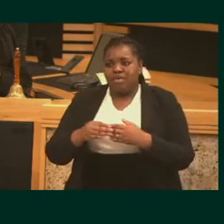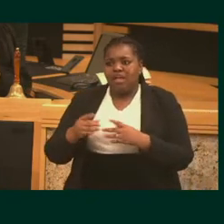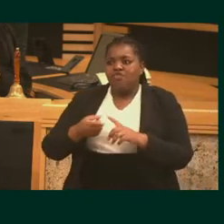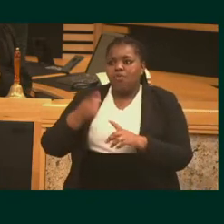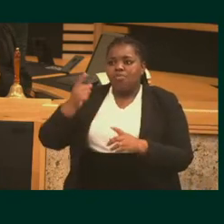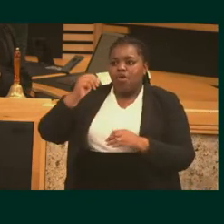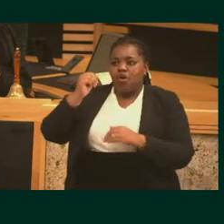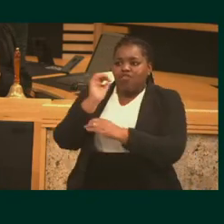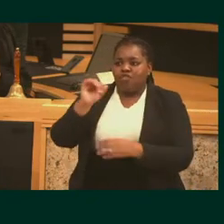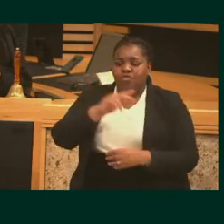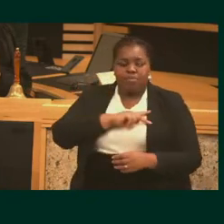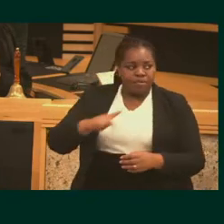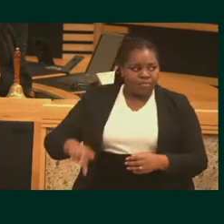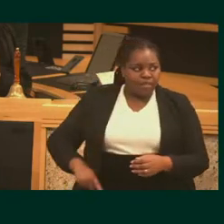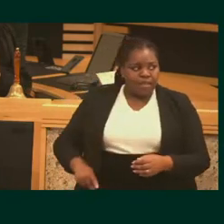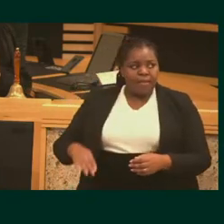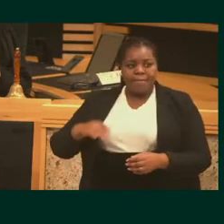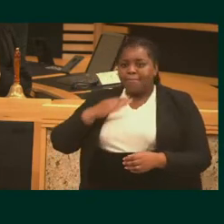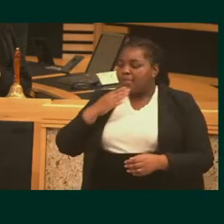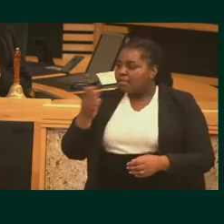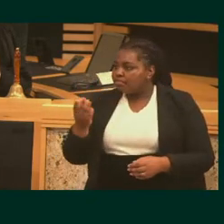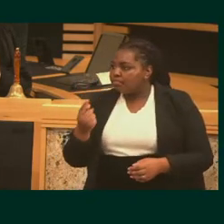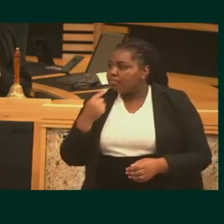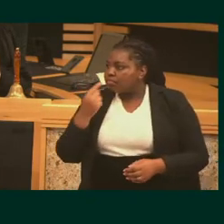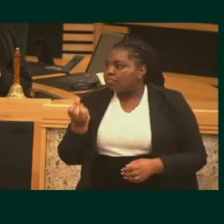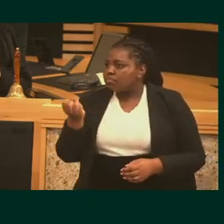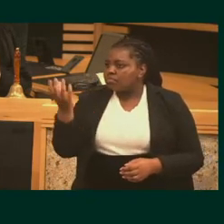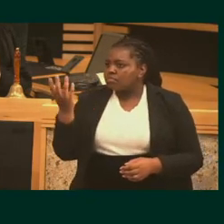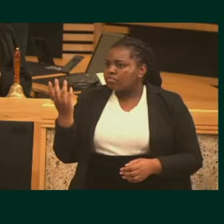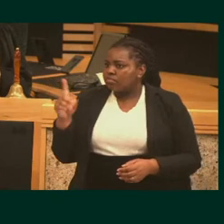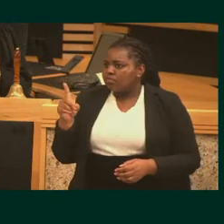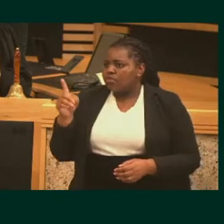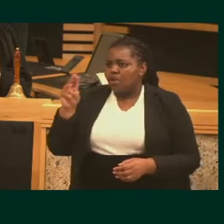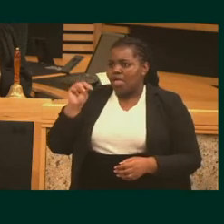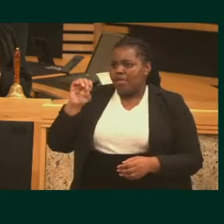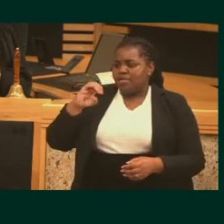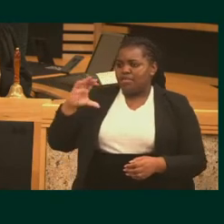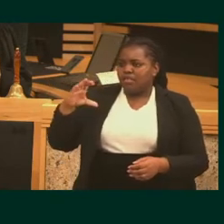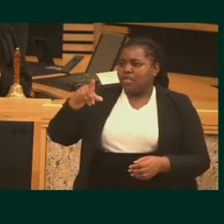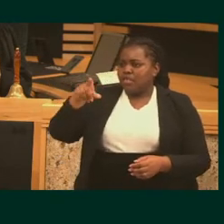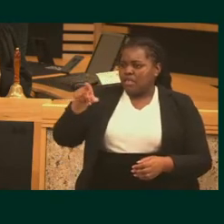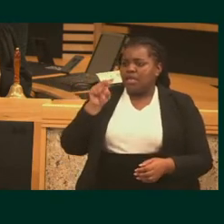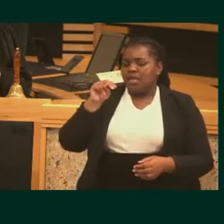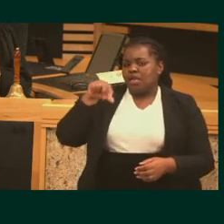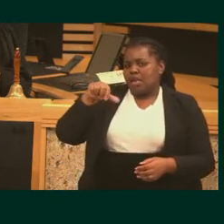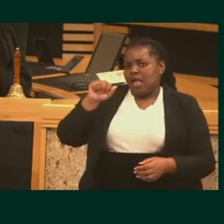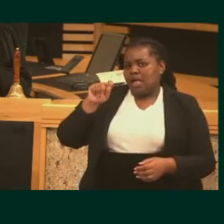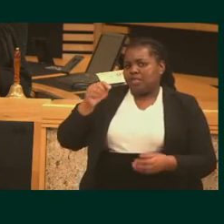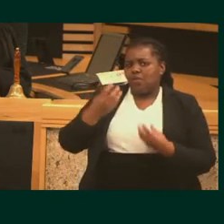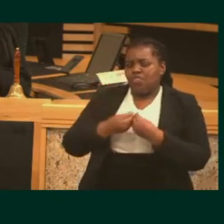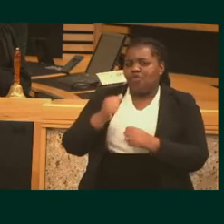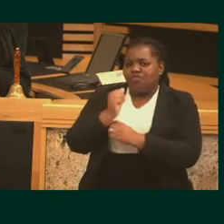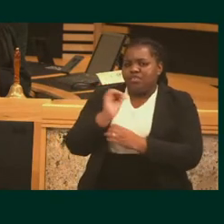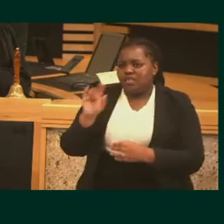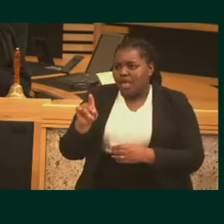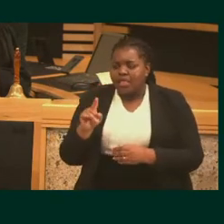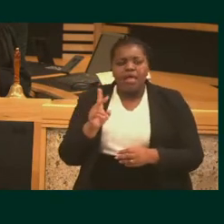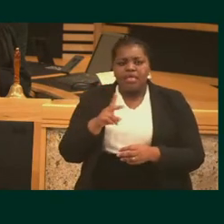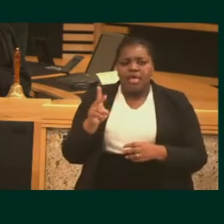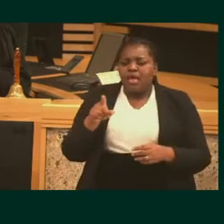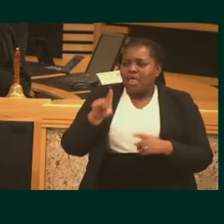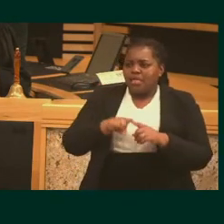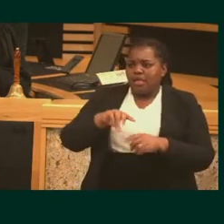office that the petition has been referred to MEC naata and his office furthermore meata and the